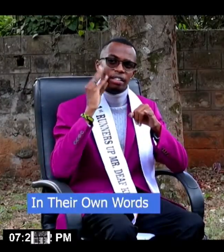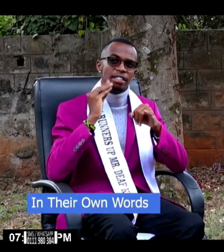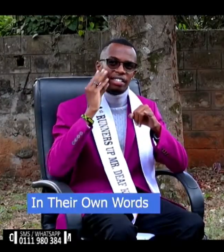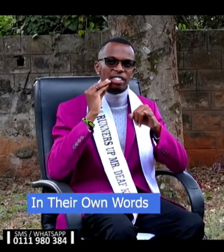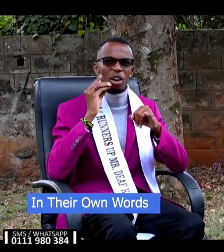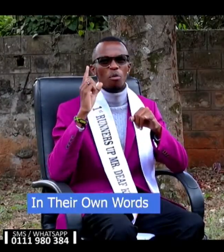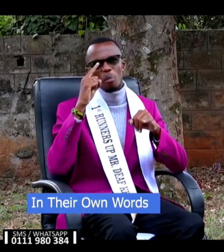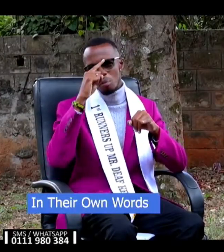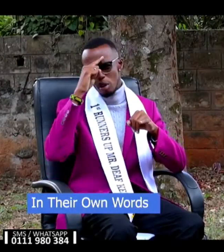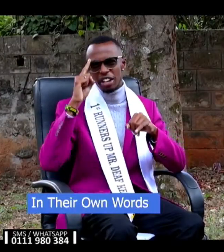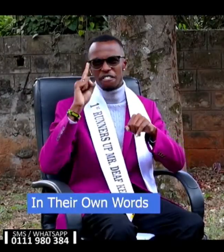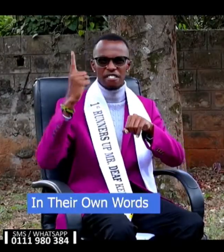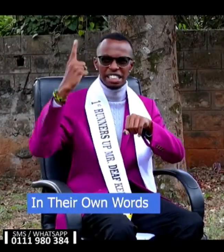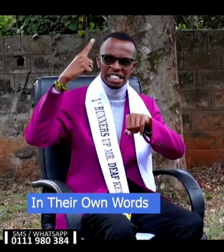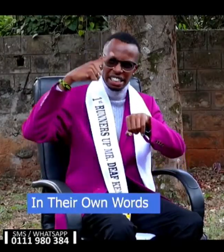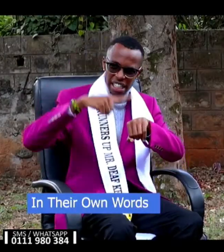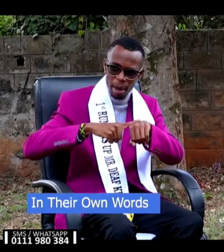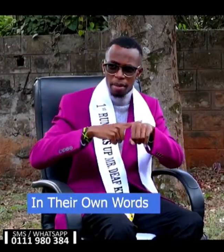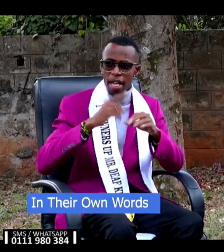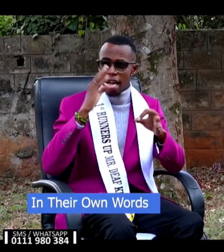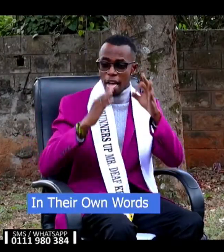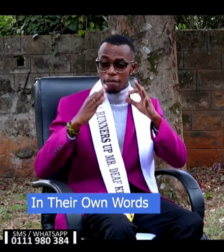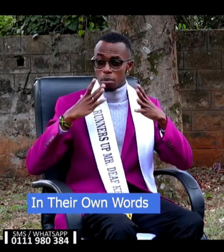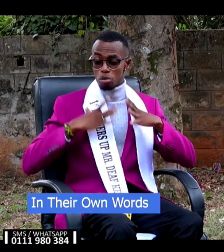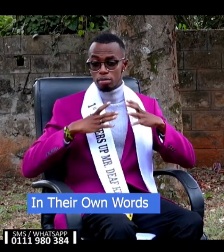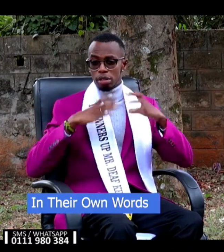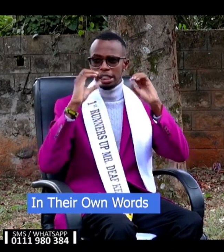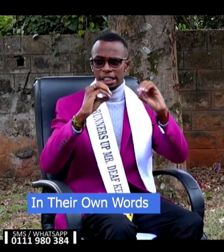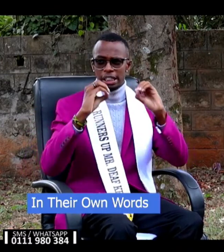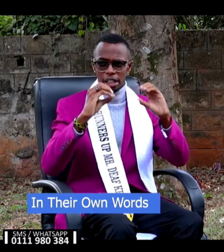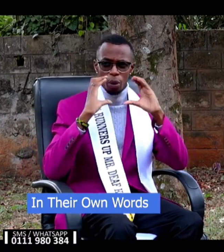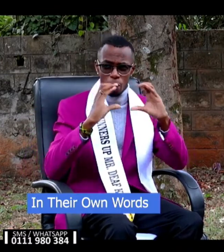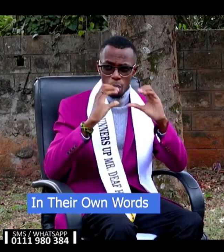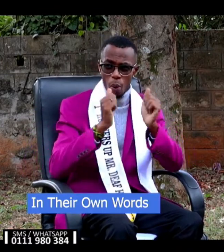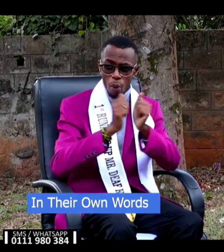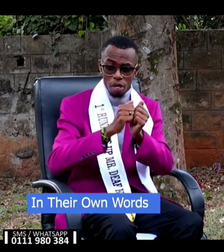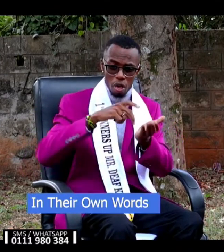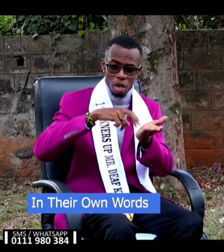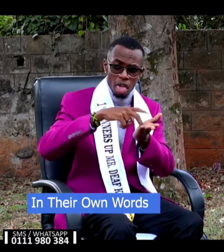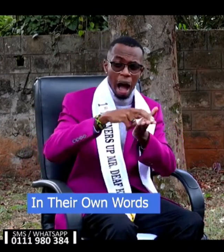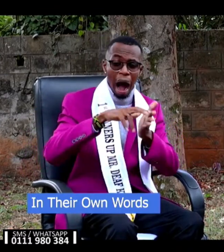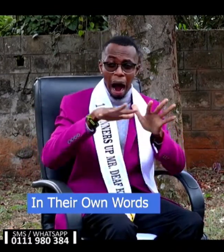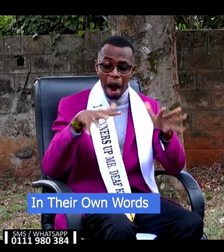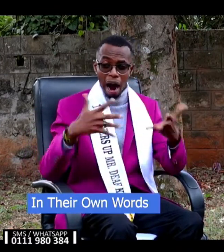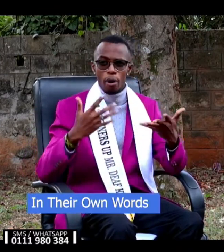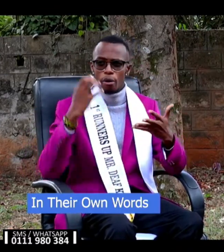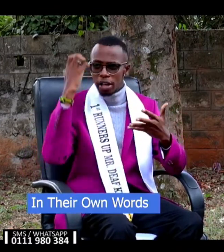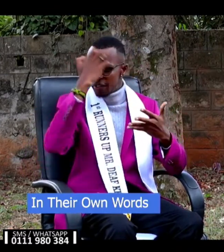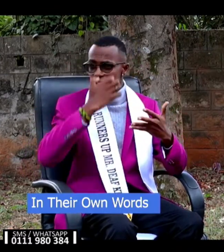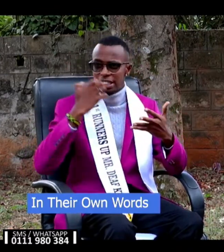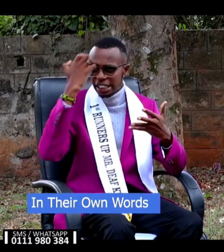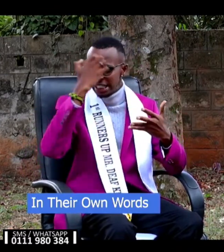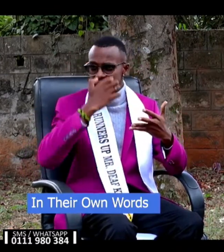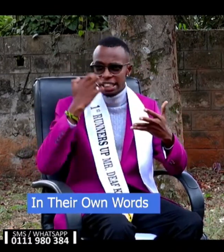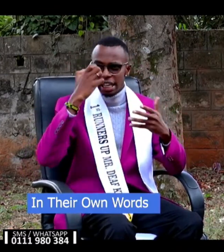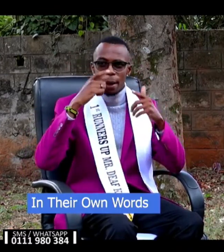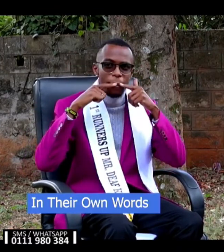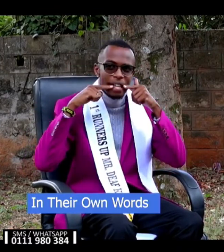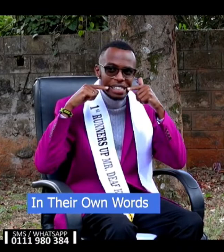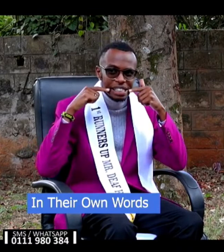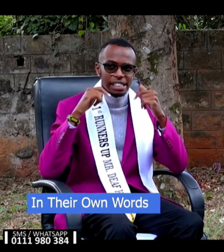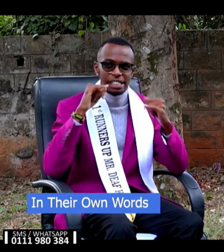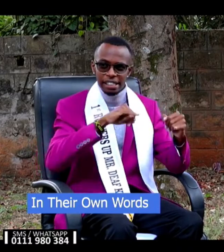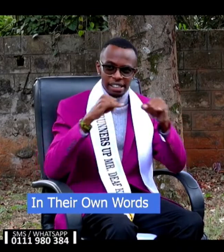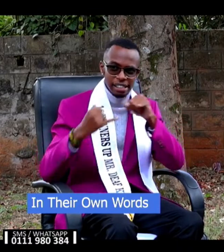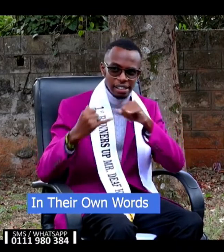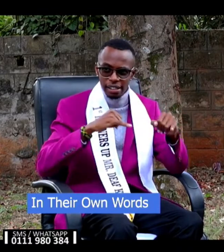When I was modeling, that is an experience. I have worked